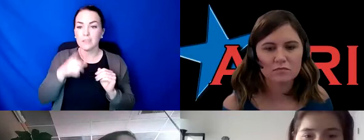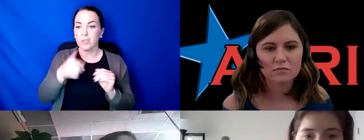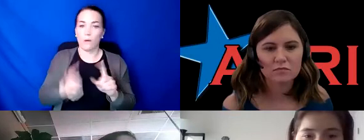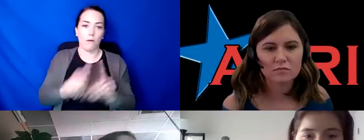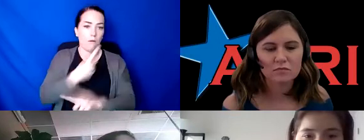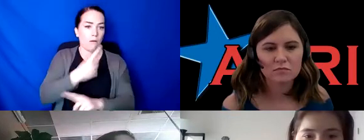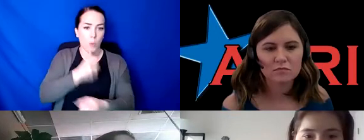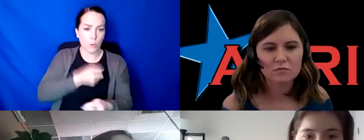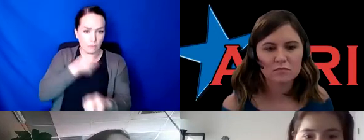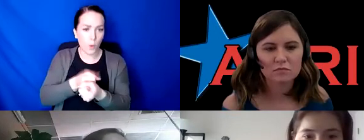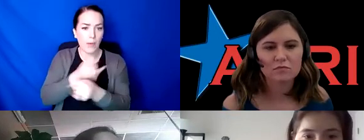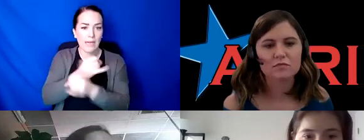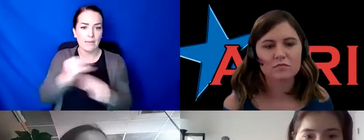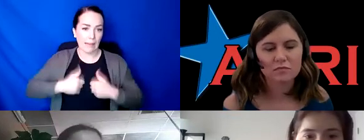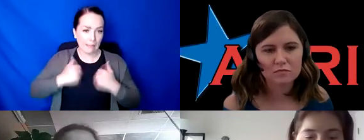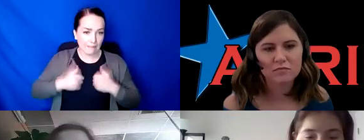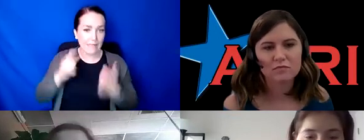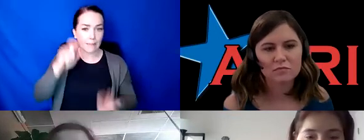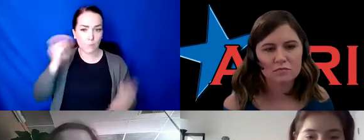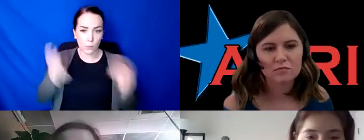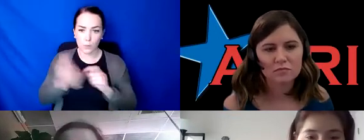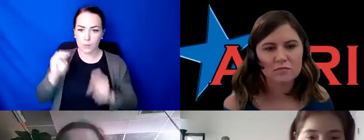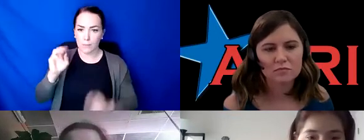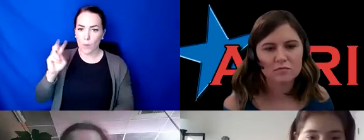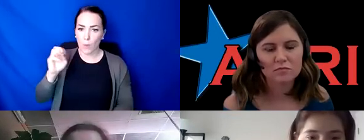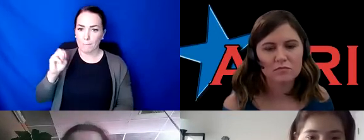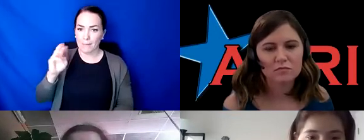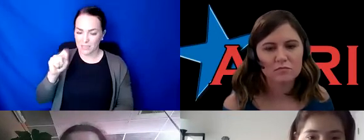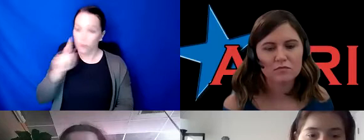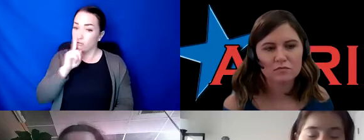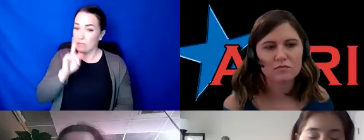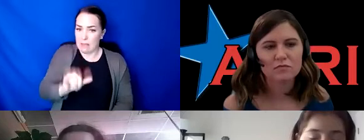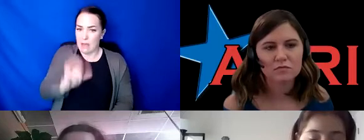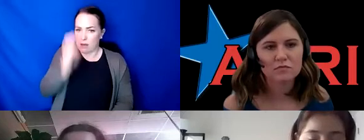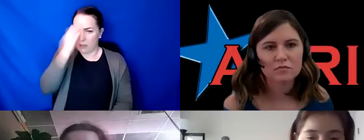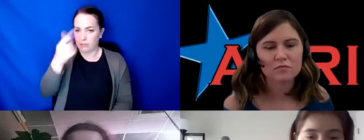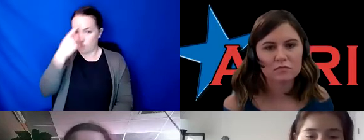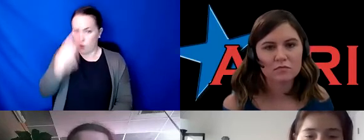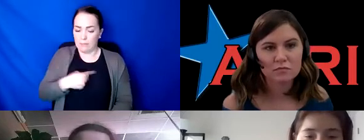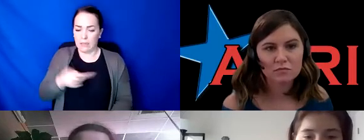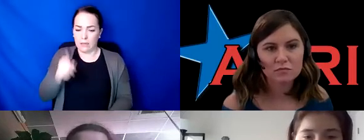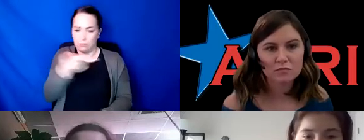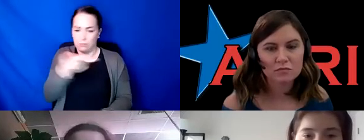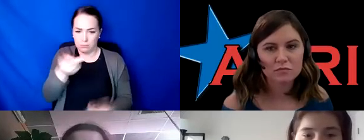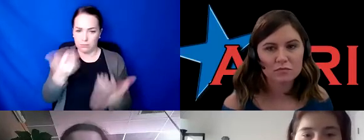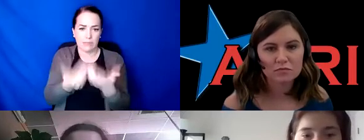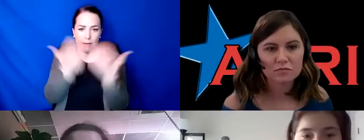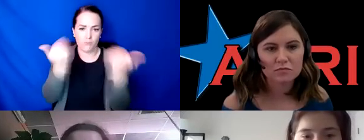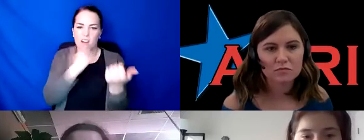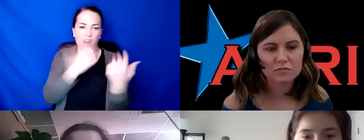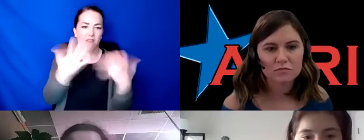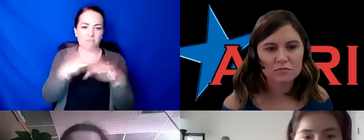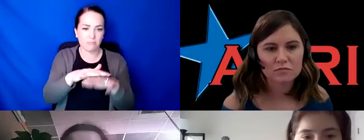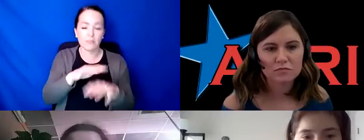supporting, you know, the independent living movement. And to me, those are two very different things. But on a side note,